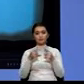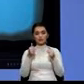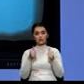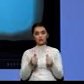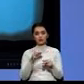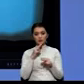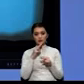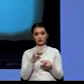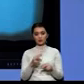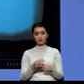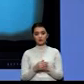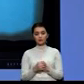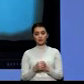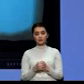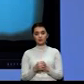Ekranga diqqat qiling.